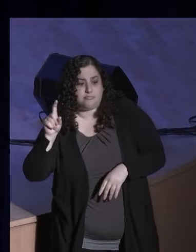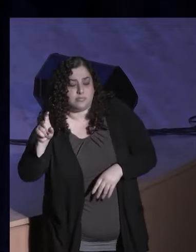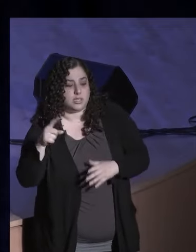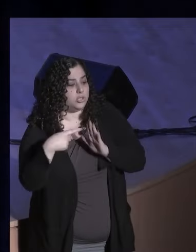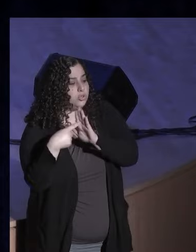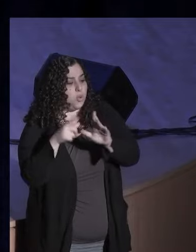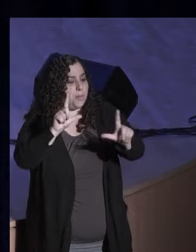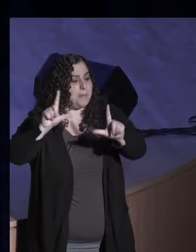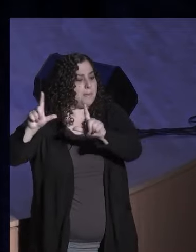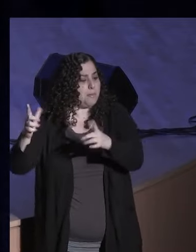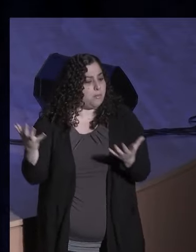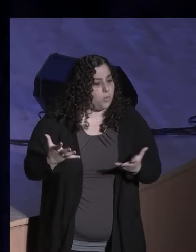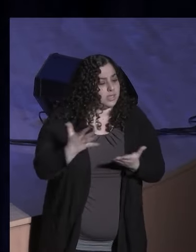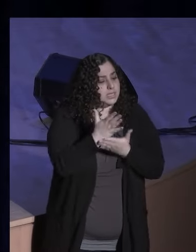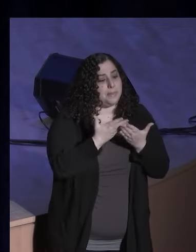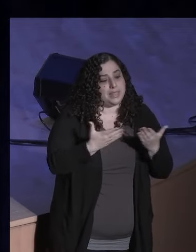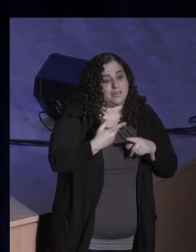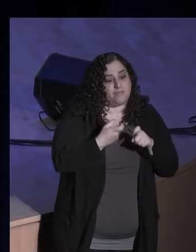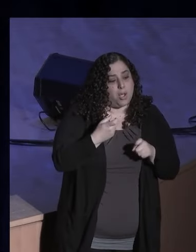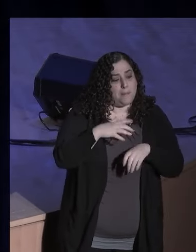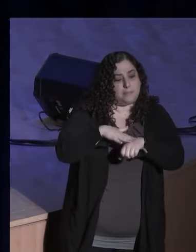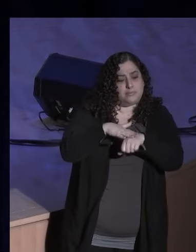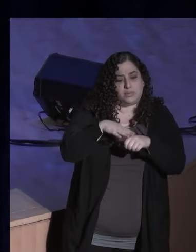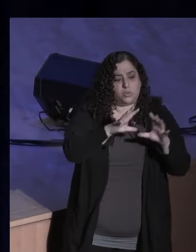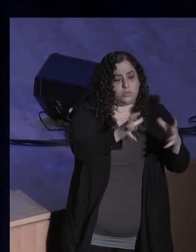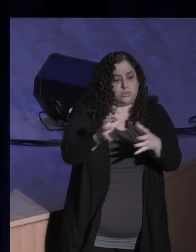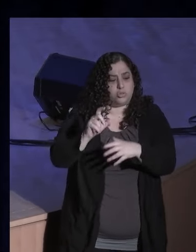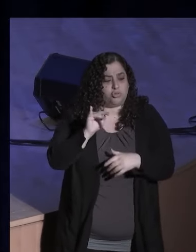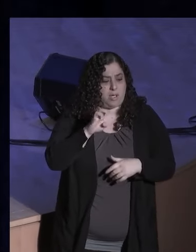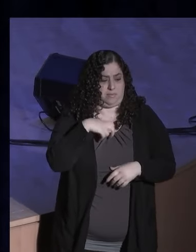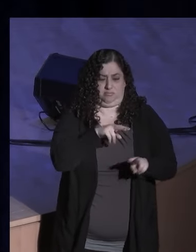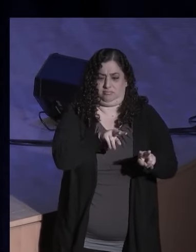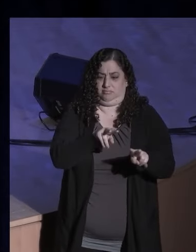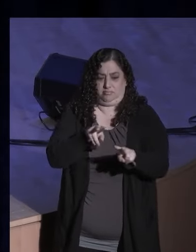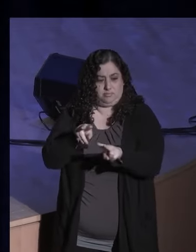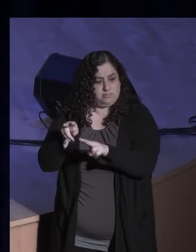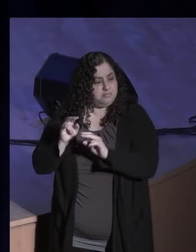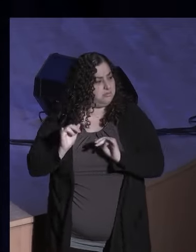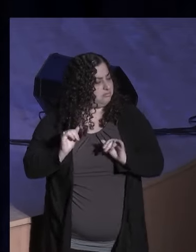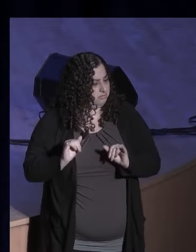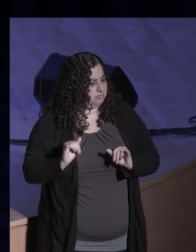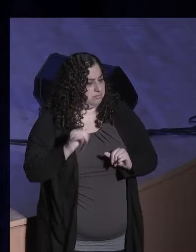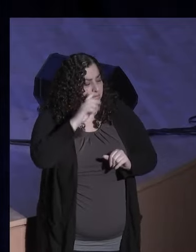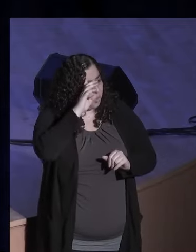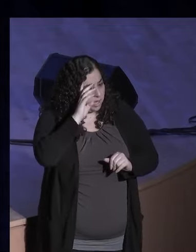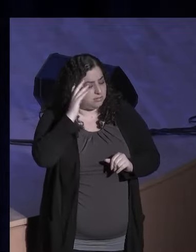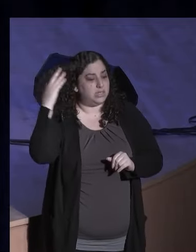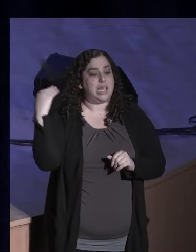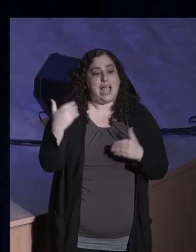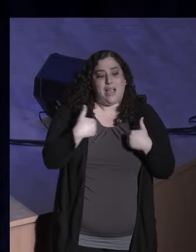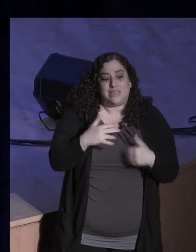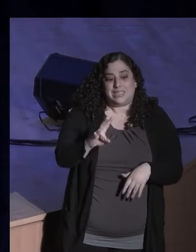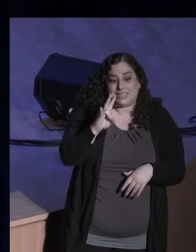American Indian. But little did I know that 7 years later, I would be helping with the planting of the wetlands and native plants that you see